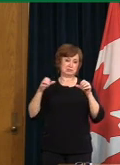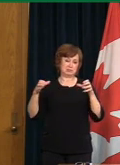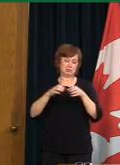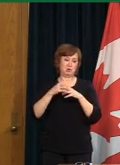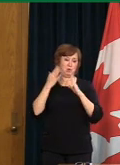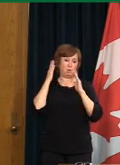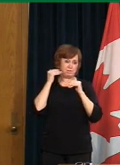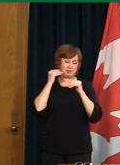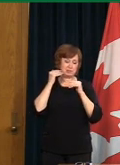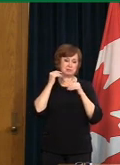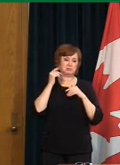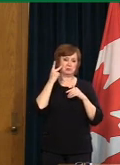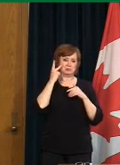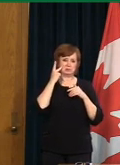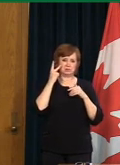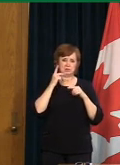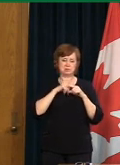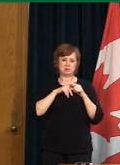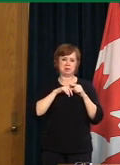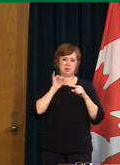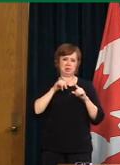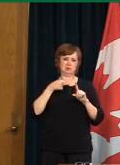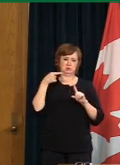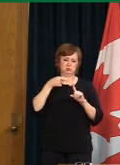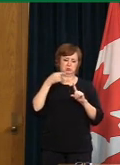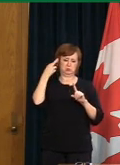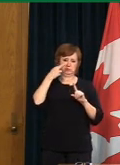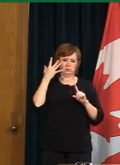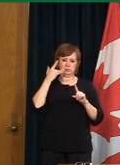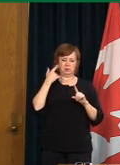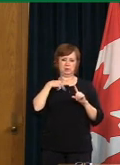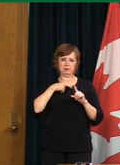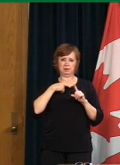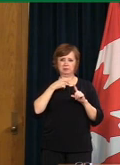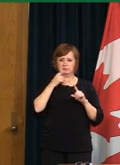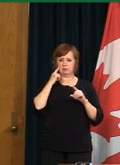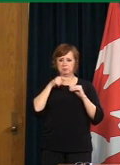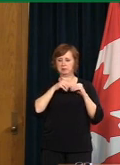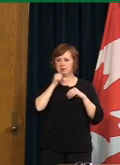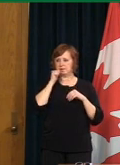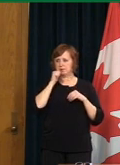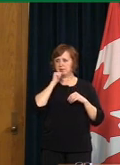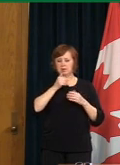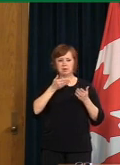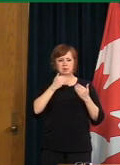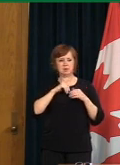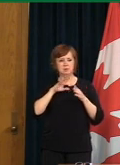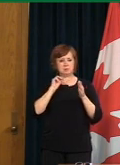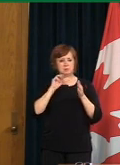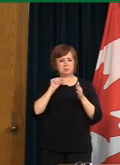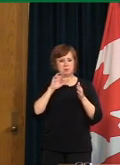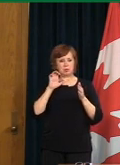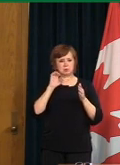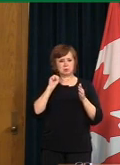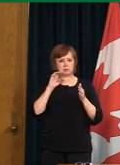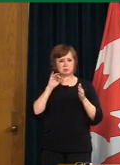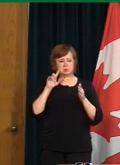good reason for all of us to give second thought to what we're doing each and every day. We'll take our next question from the room. Mark Smith with